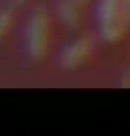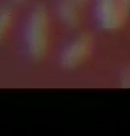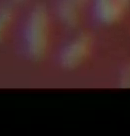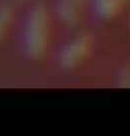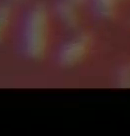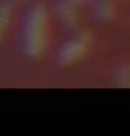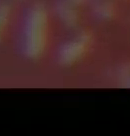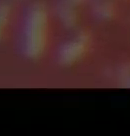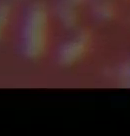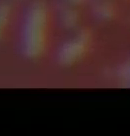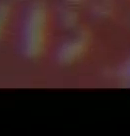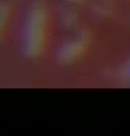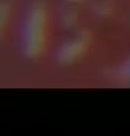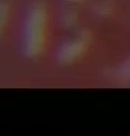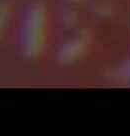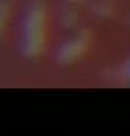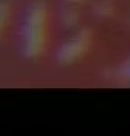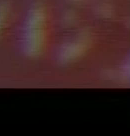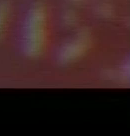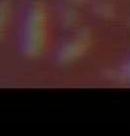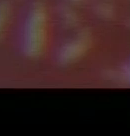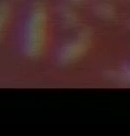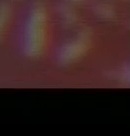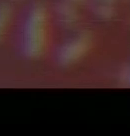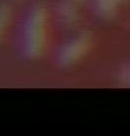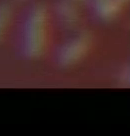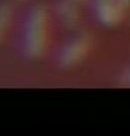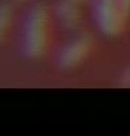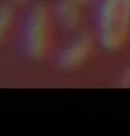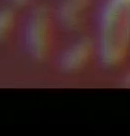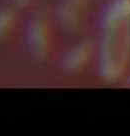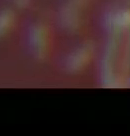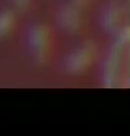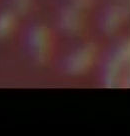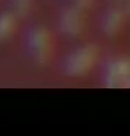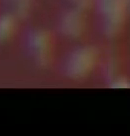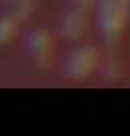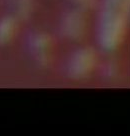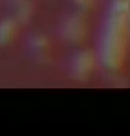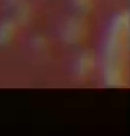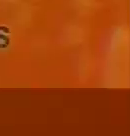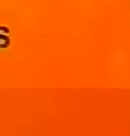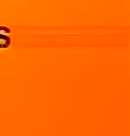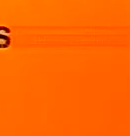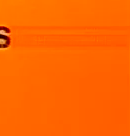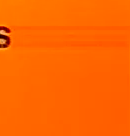and my pillow was a rock. Try to make it through the system, all the doors were locked. Yeah, nothing me to try, and so I